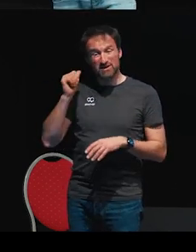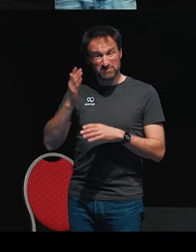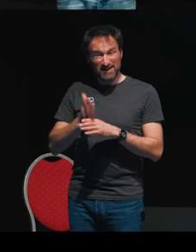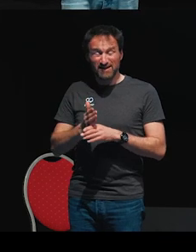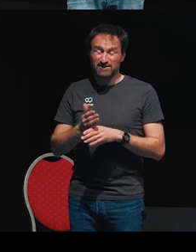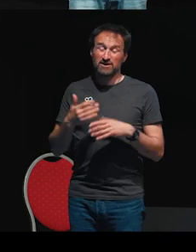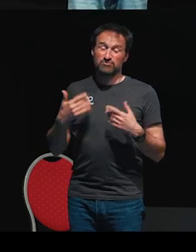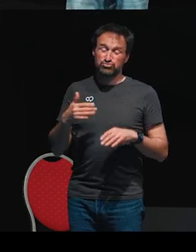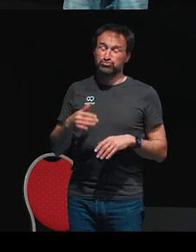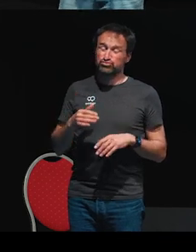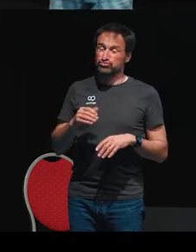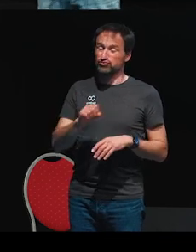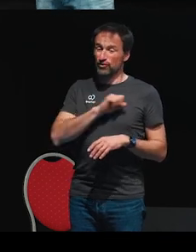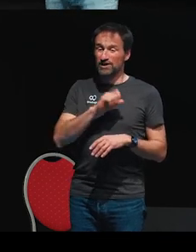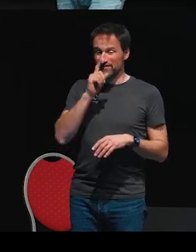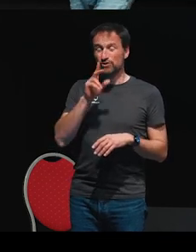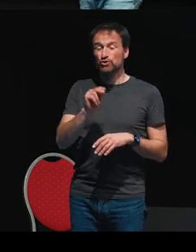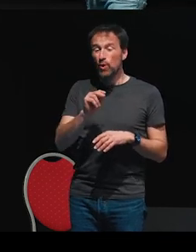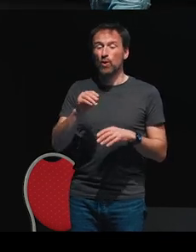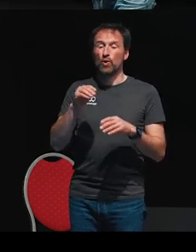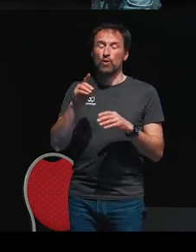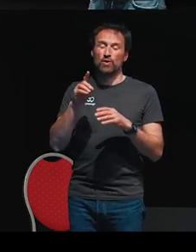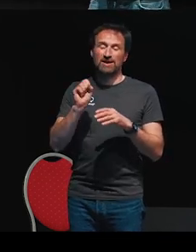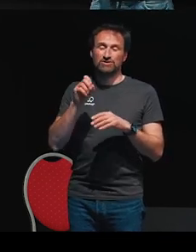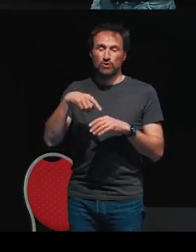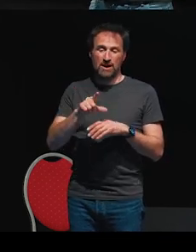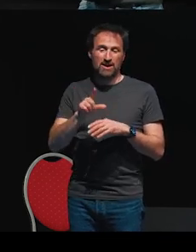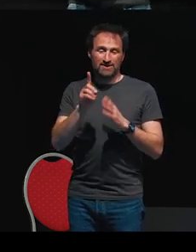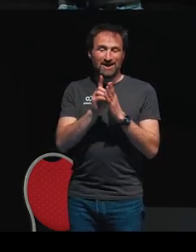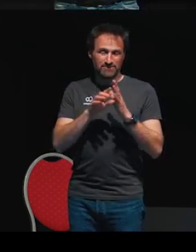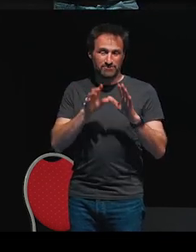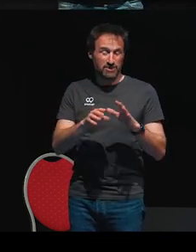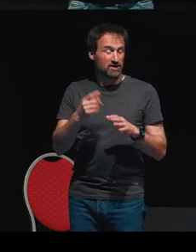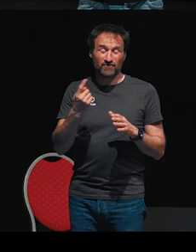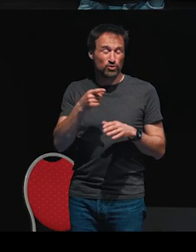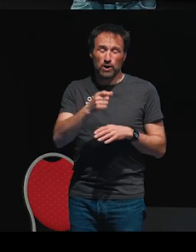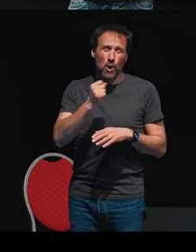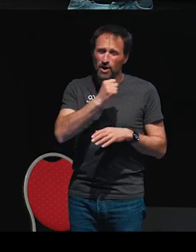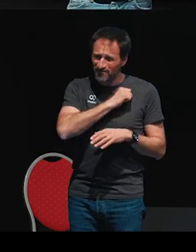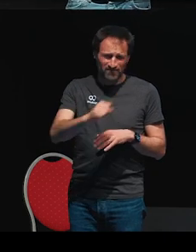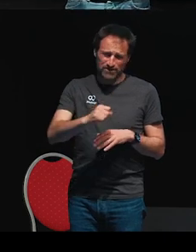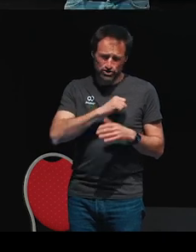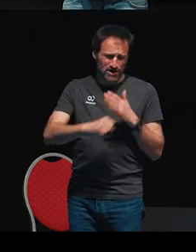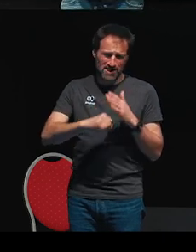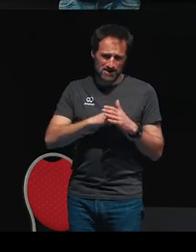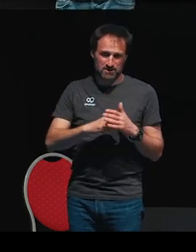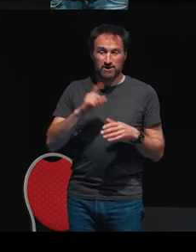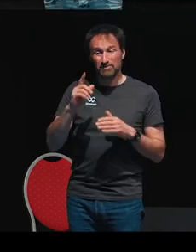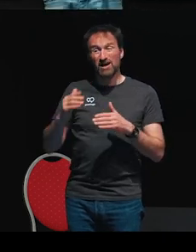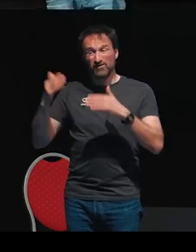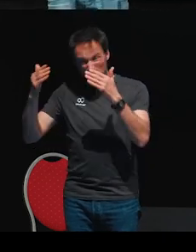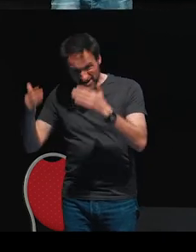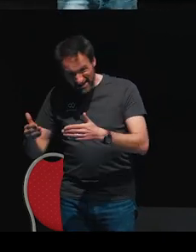to introduce NoSQL databases because they are super fast. However, in the frontend, it is a pain to